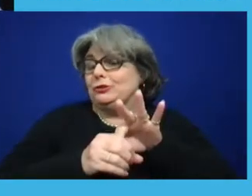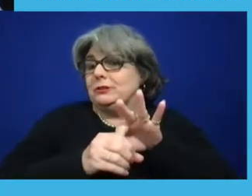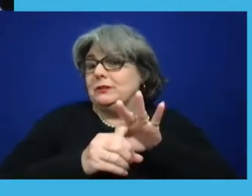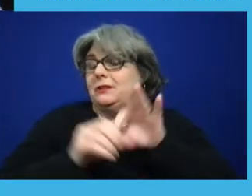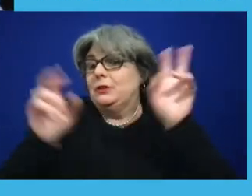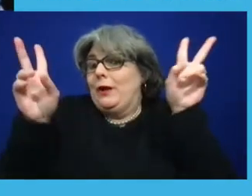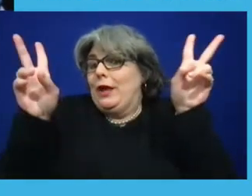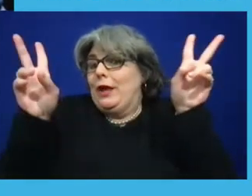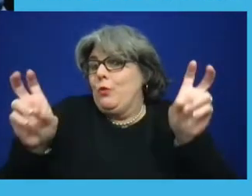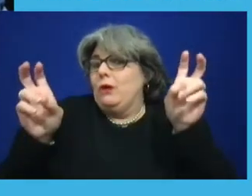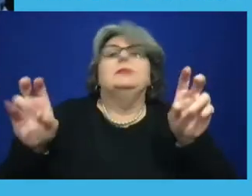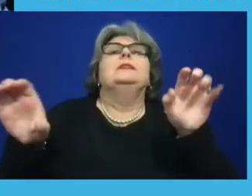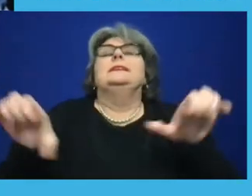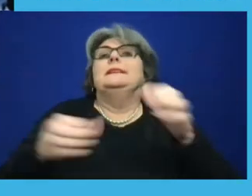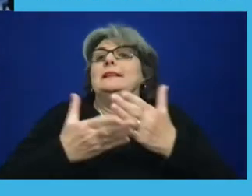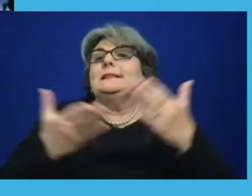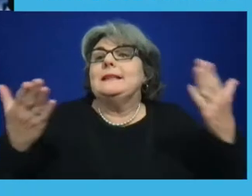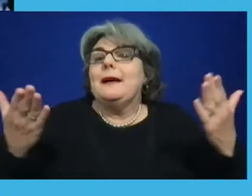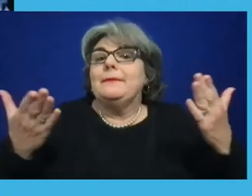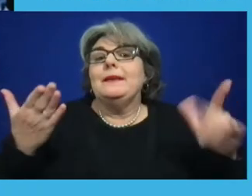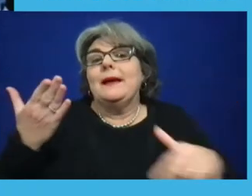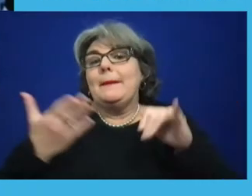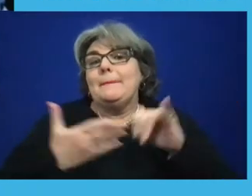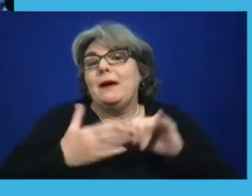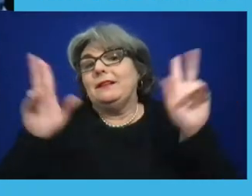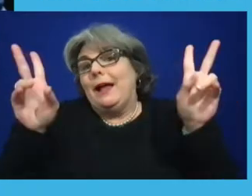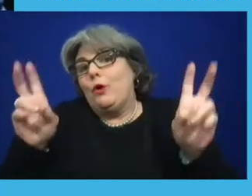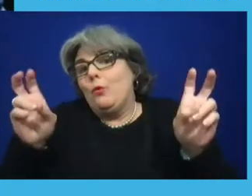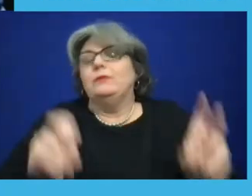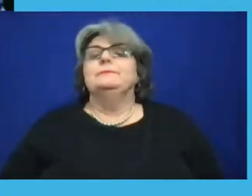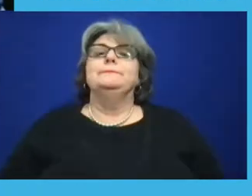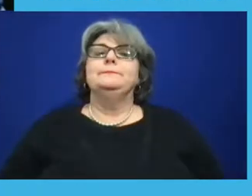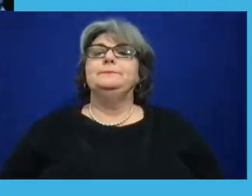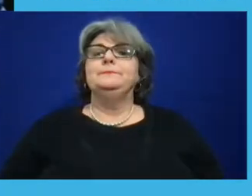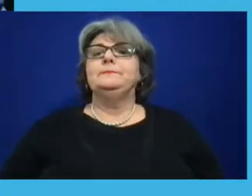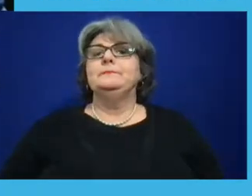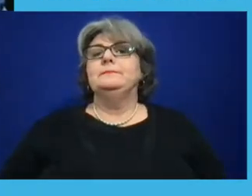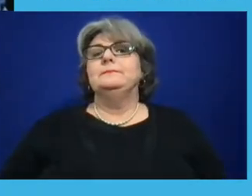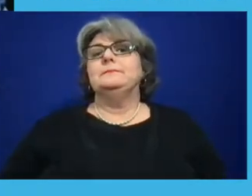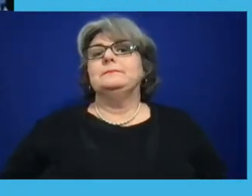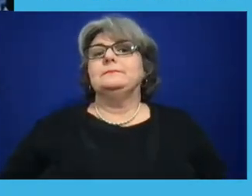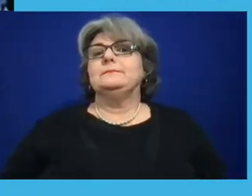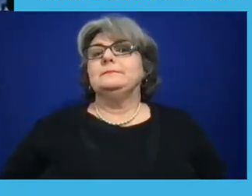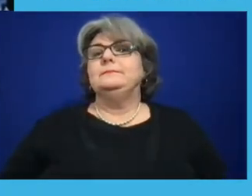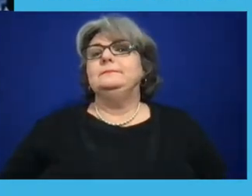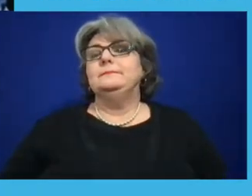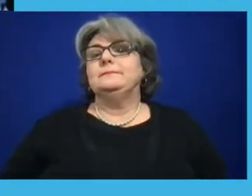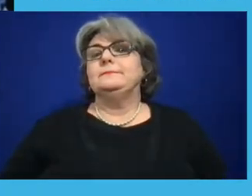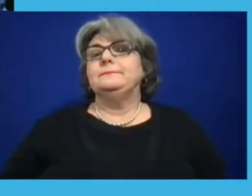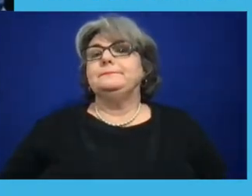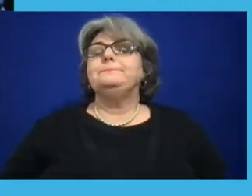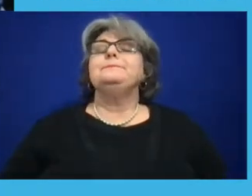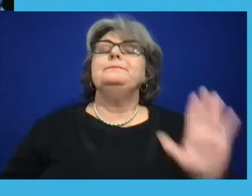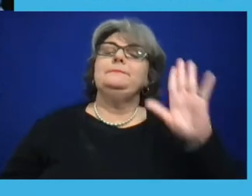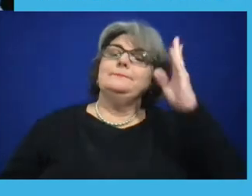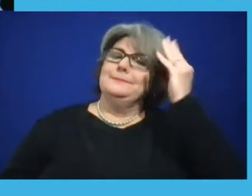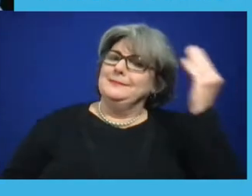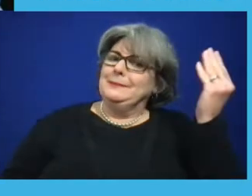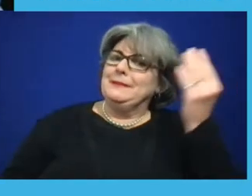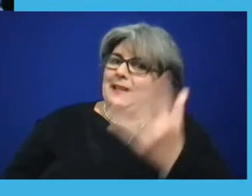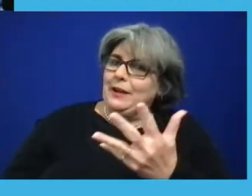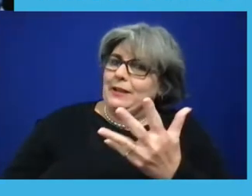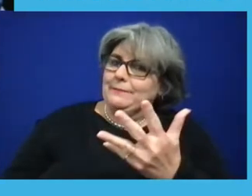results of the 2020 election, so he, quote, did something about it, unquote.